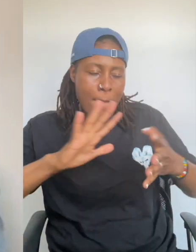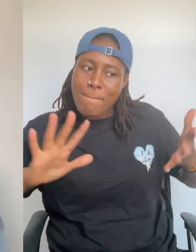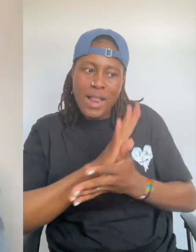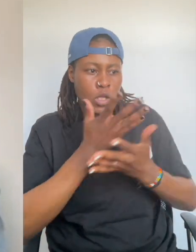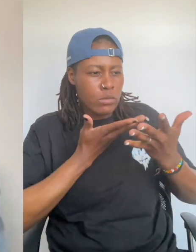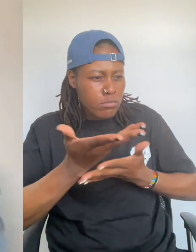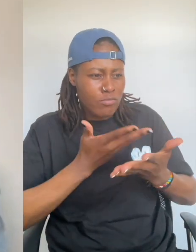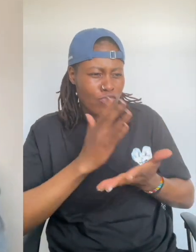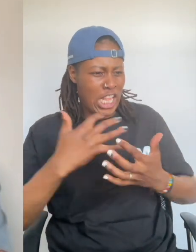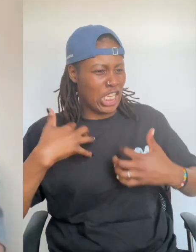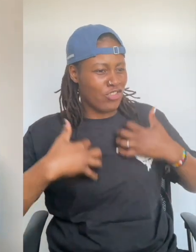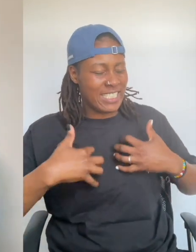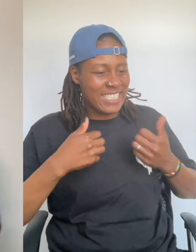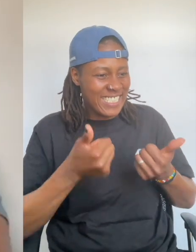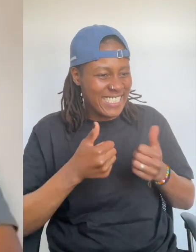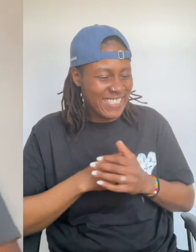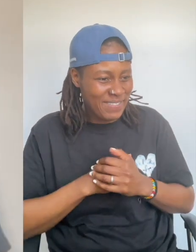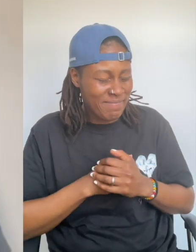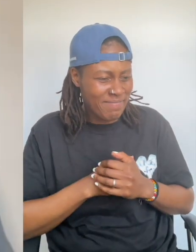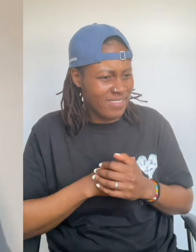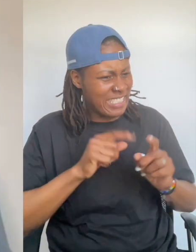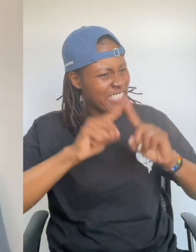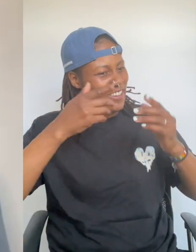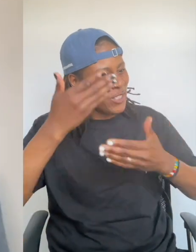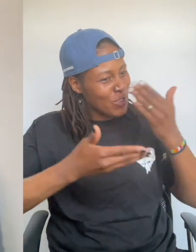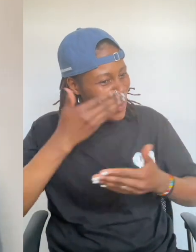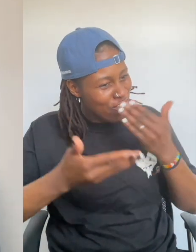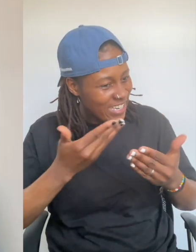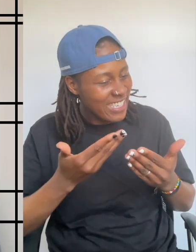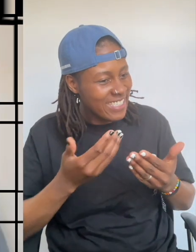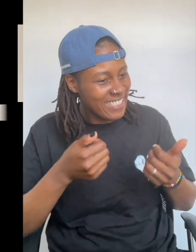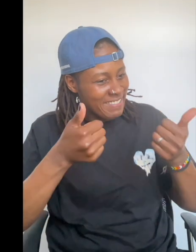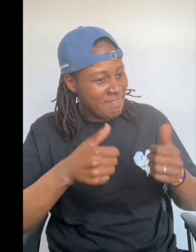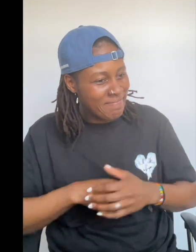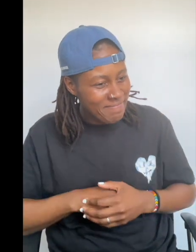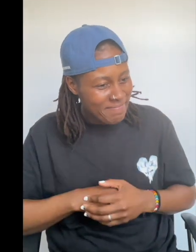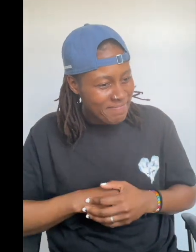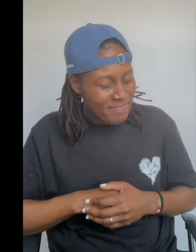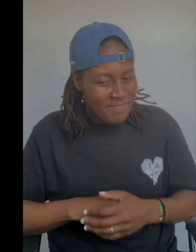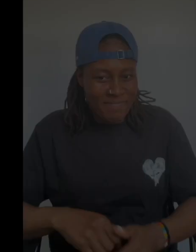speaking to you. Really interesting as well. It's nice to Yeah. hear the different story about Yeah. what I can resonate to as well.